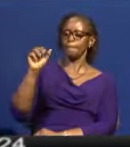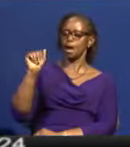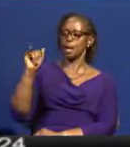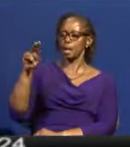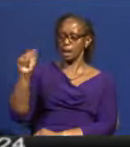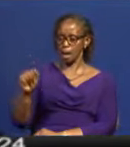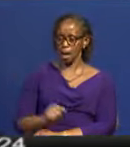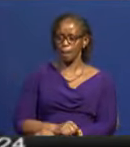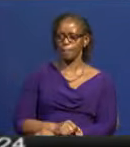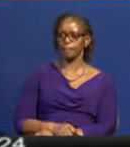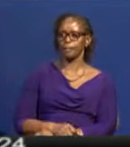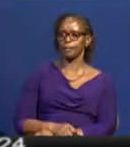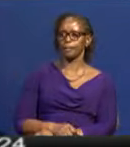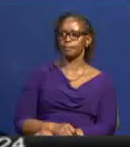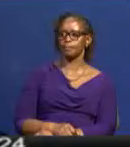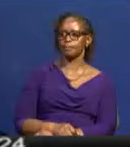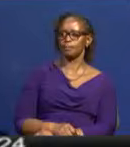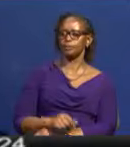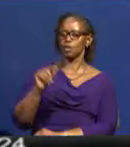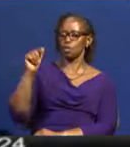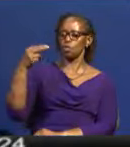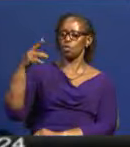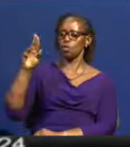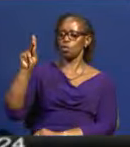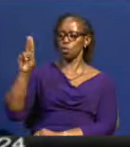Madenge, Kwenya Dhoko,